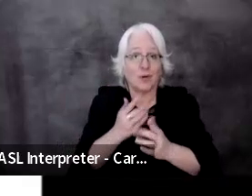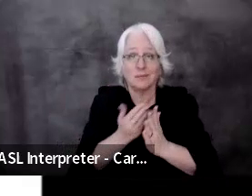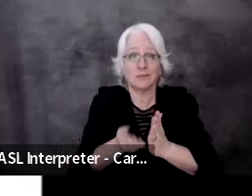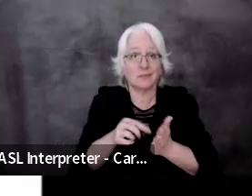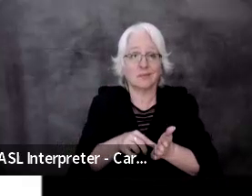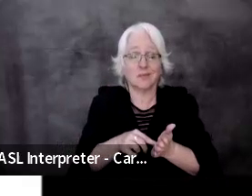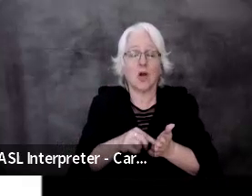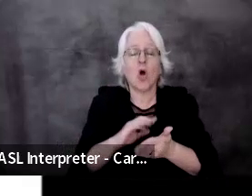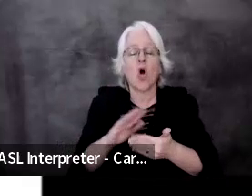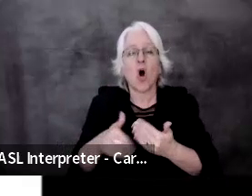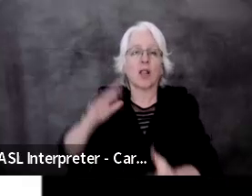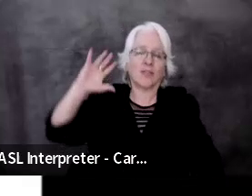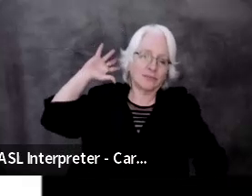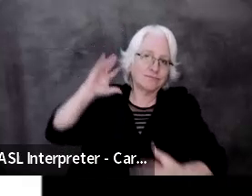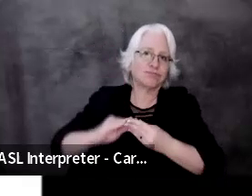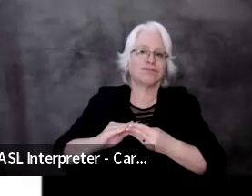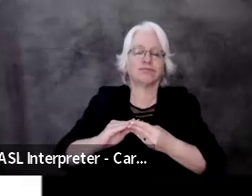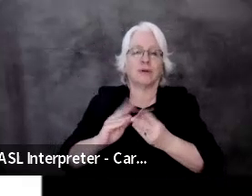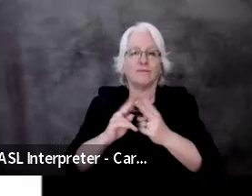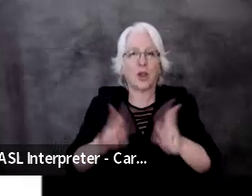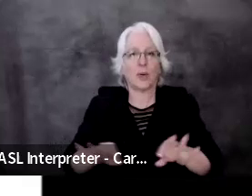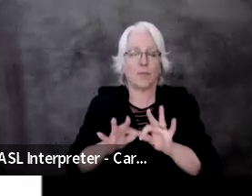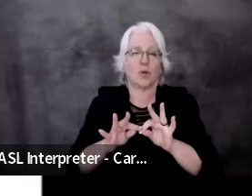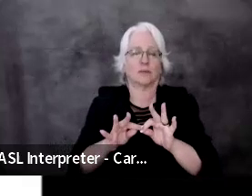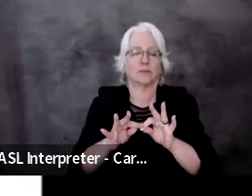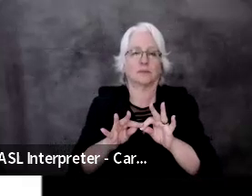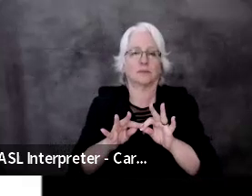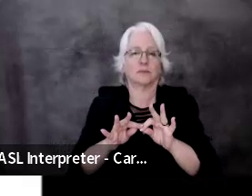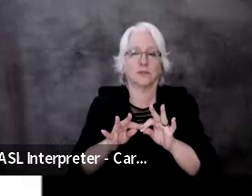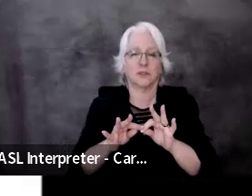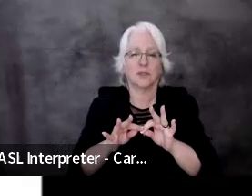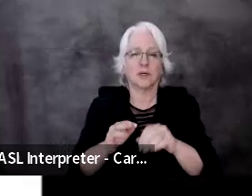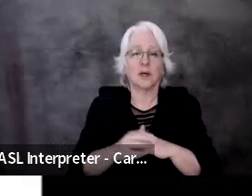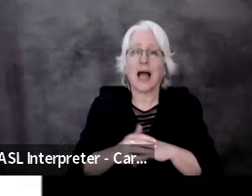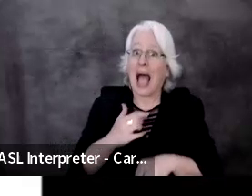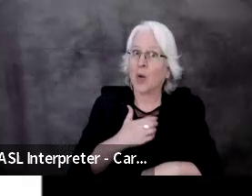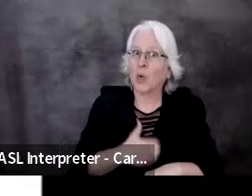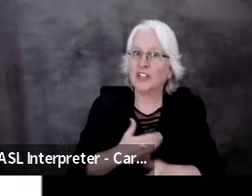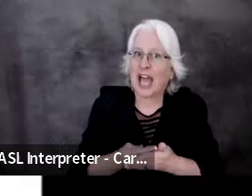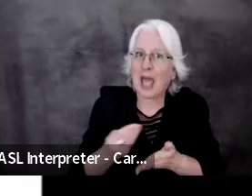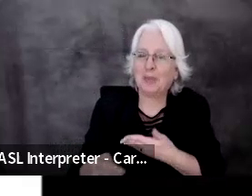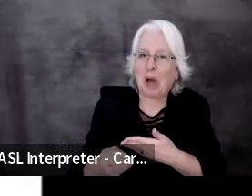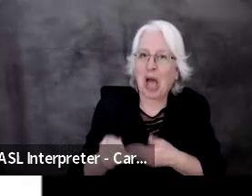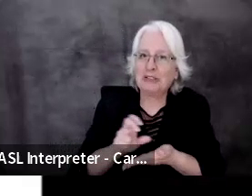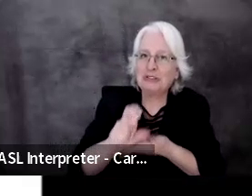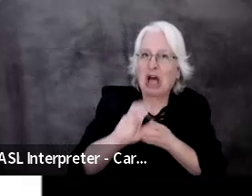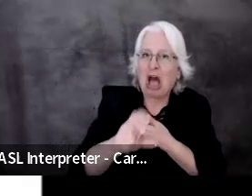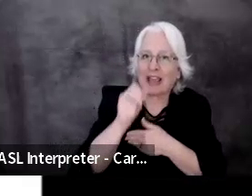very important, vital, right? I wish I had stock in Amazon because I use them all the time.